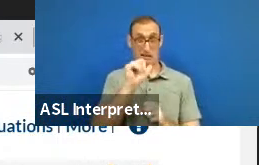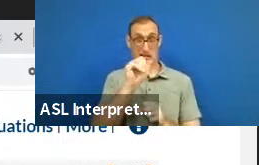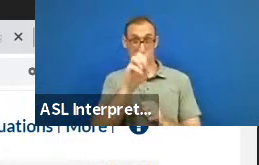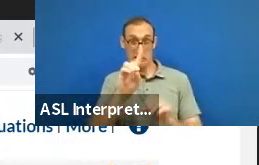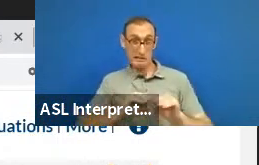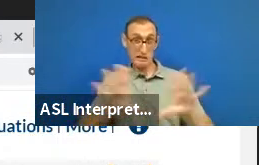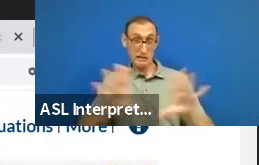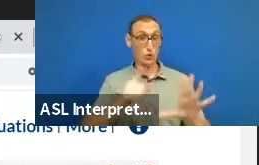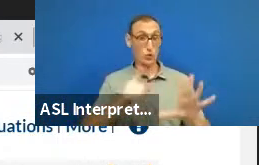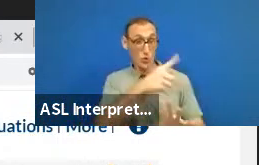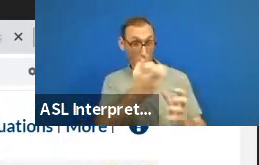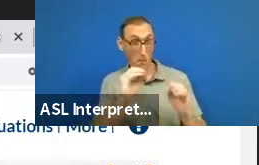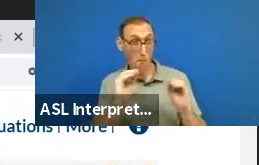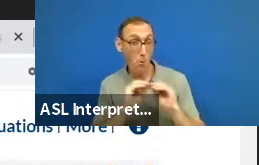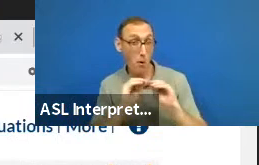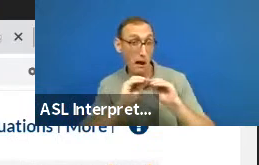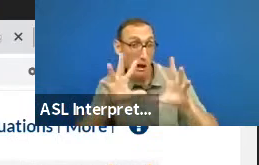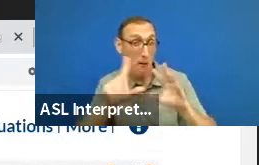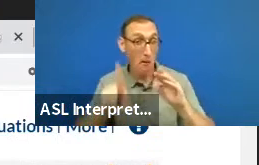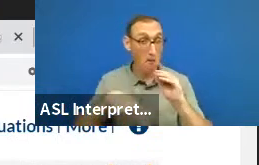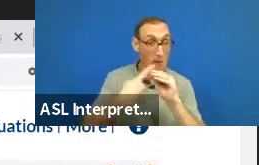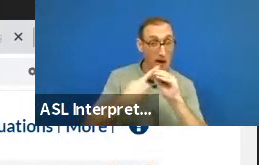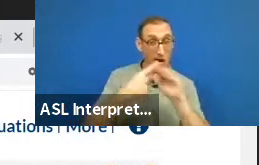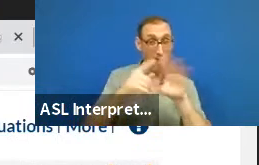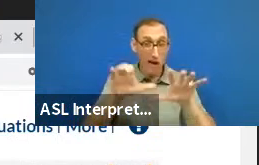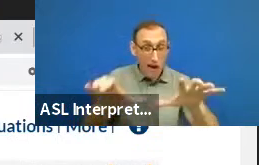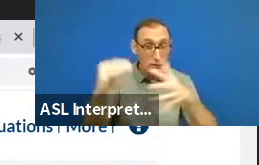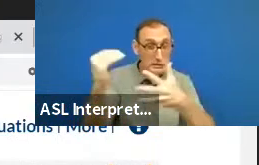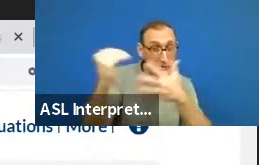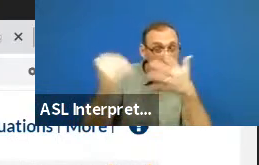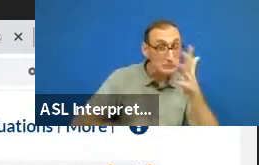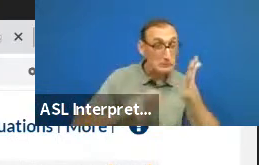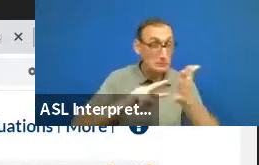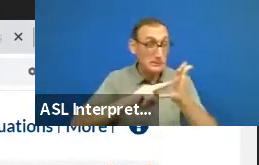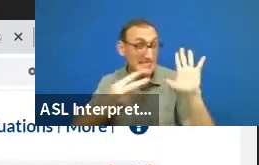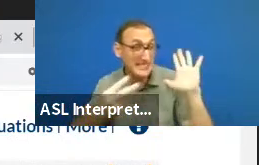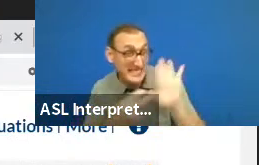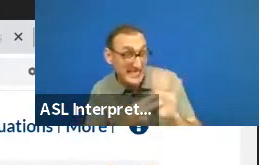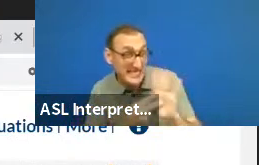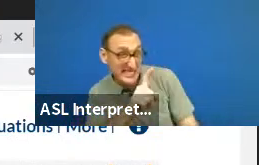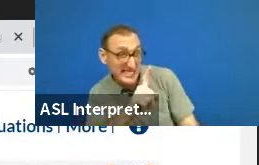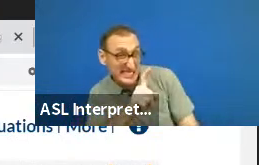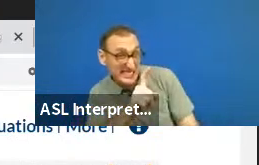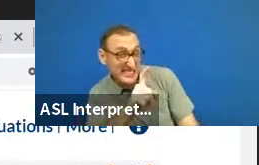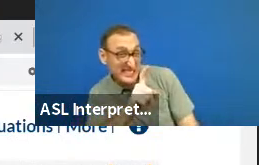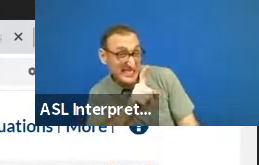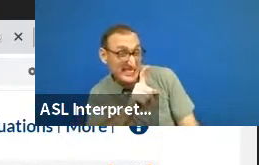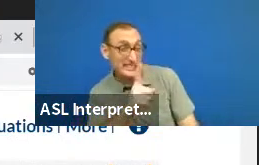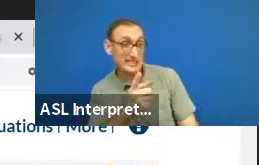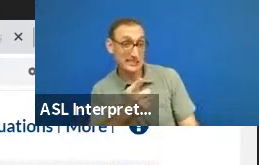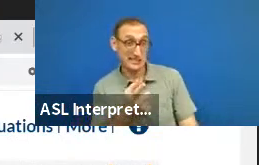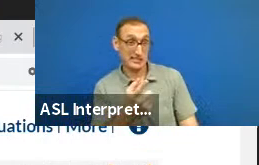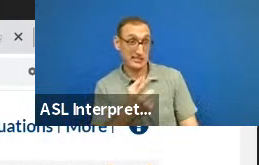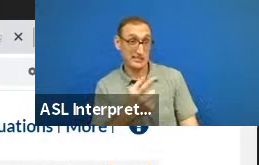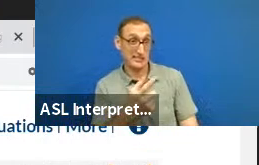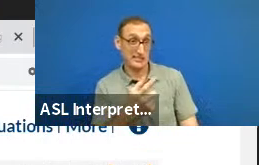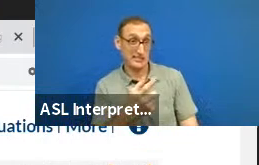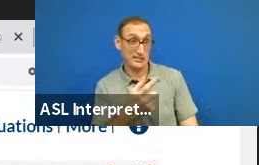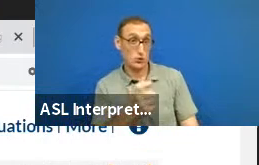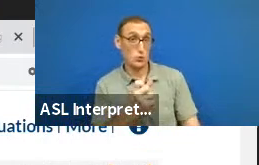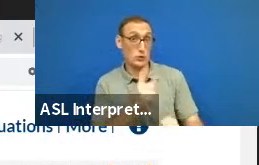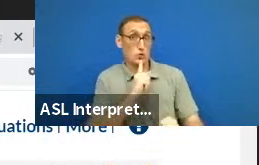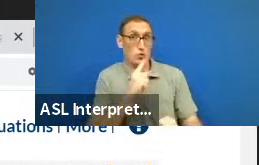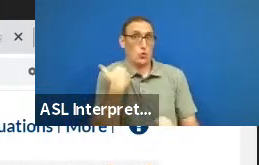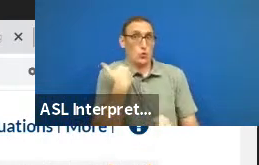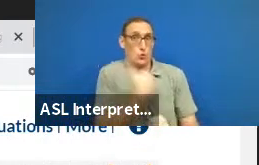more clarification on what these action steps mean so that we could be more clear on whether or not we're doing these